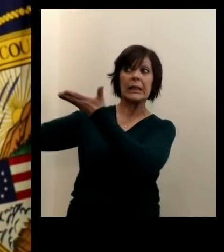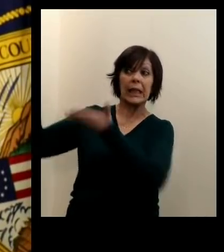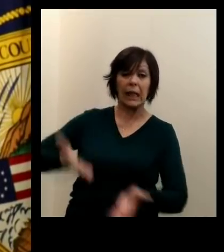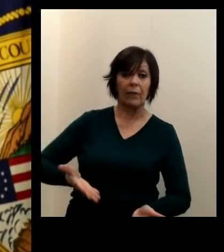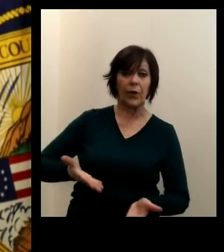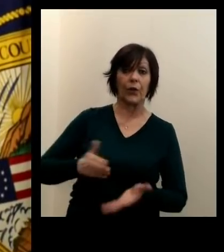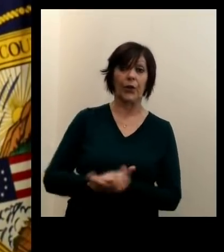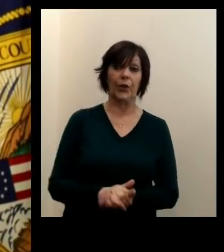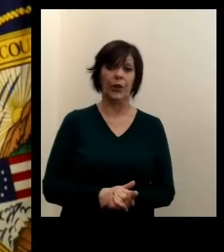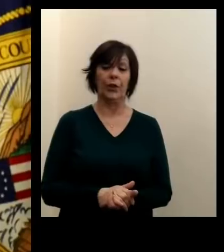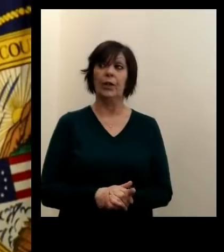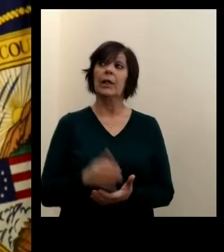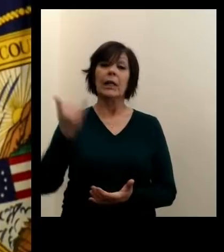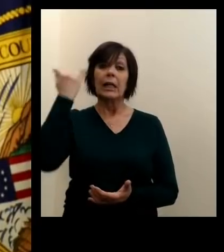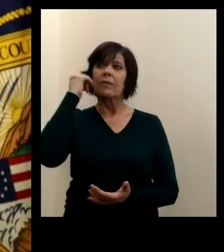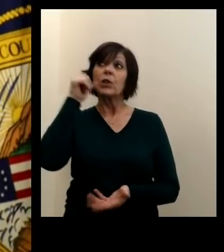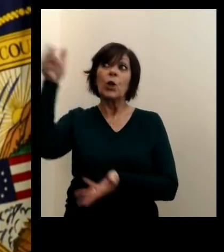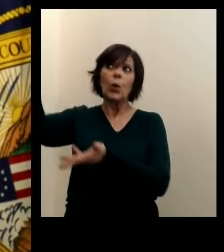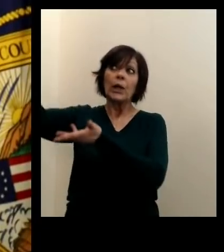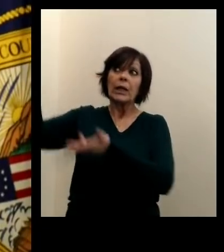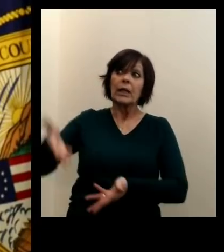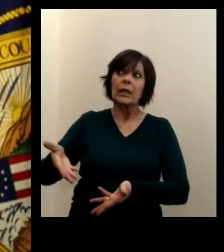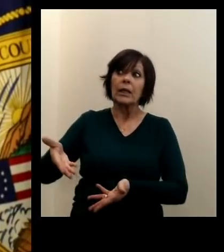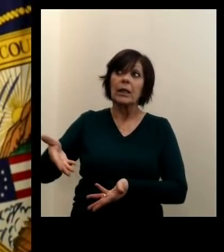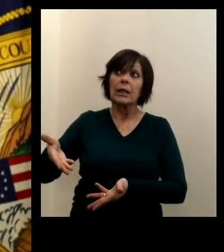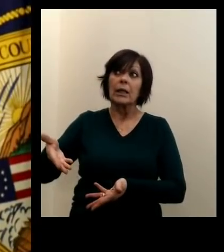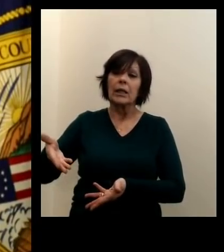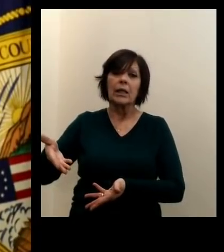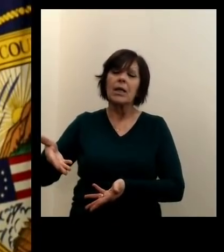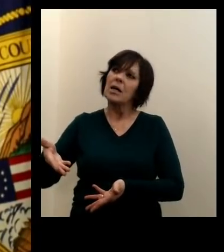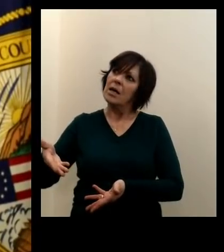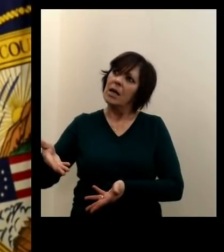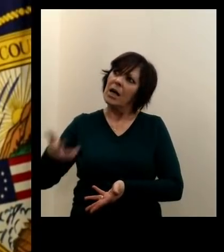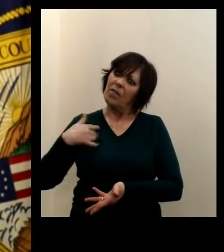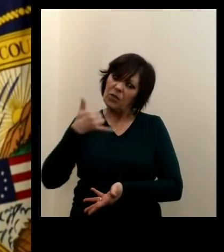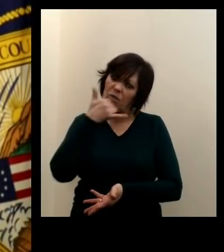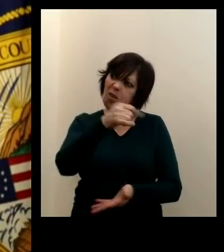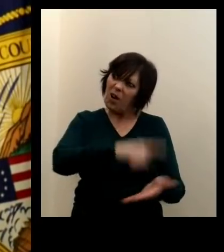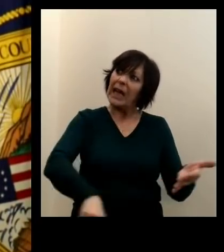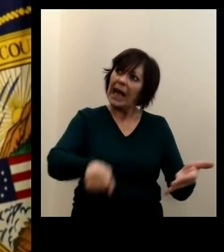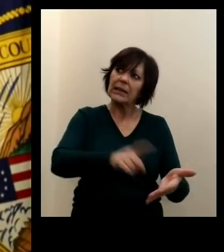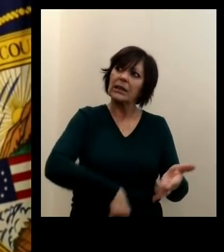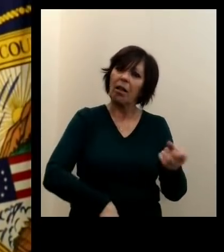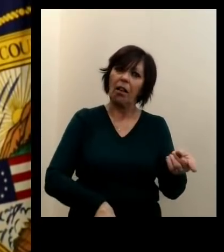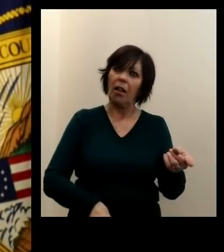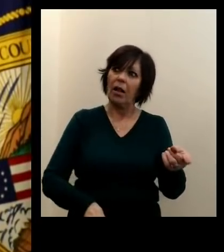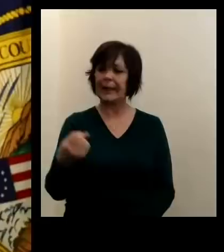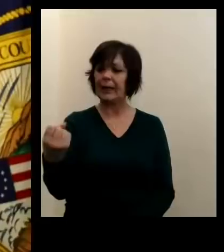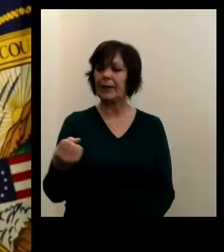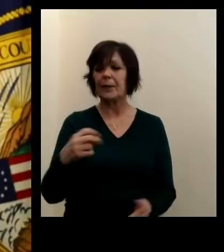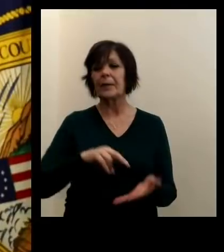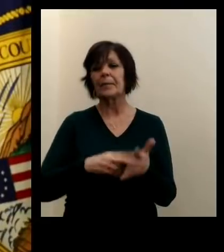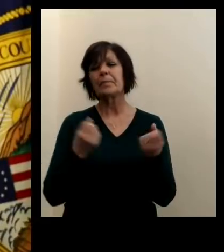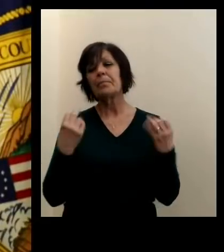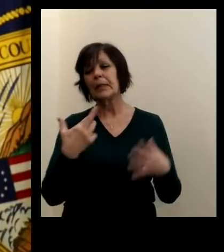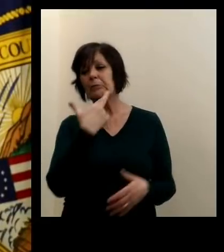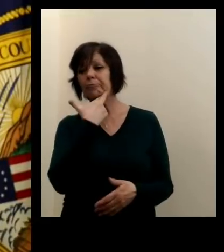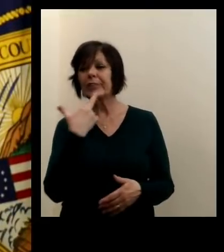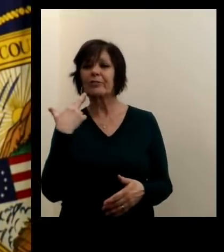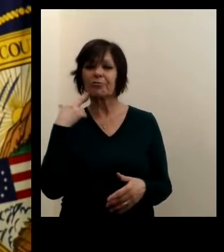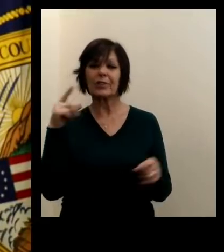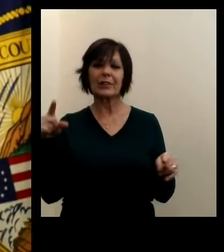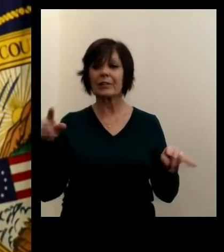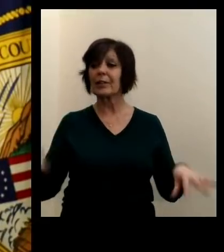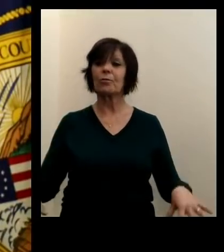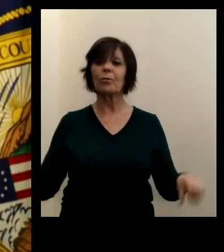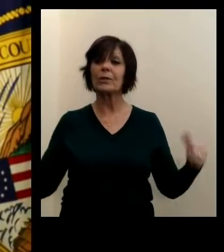vaccine to us. Because if we do not get the vaccine, we are going to have to call those people and cancel it, and they're going to be rightly angry. Restaurants that